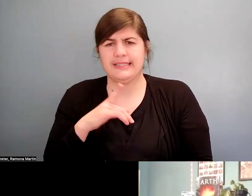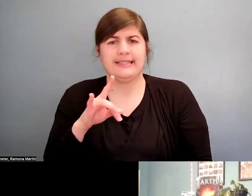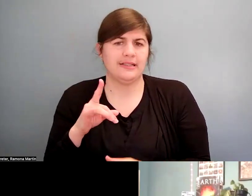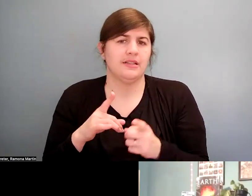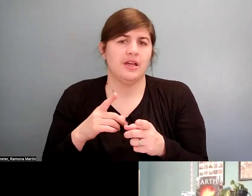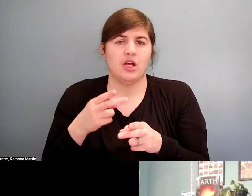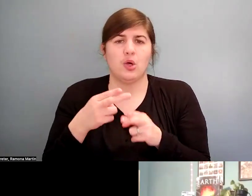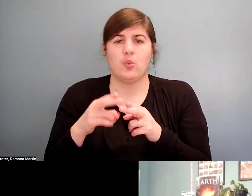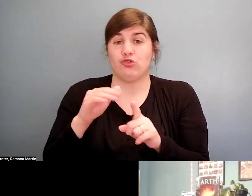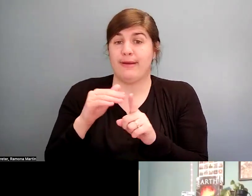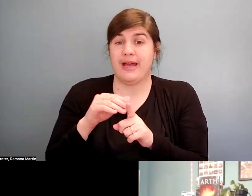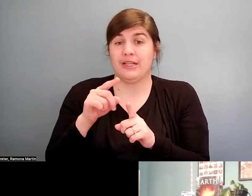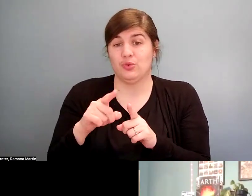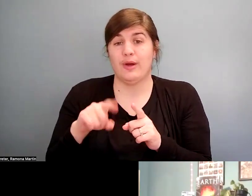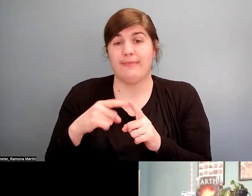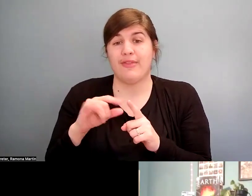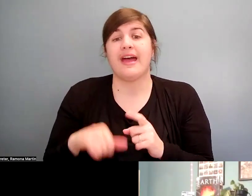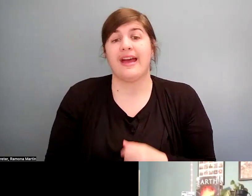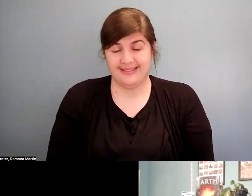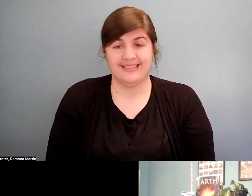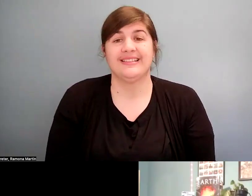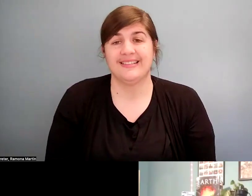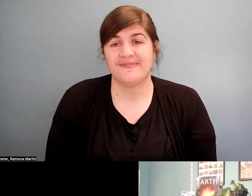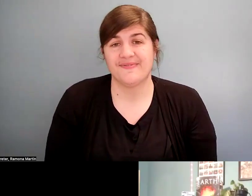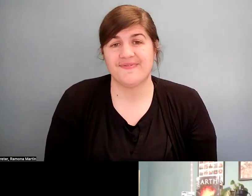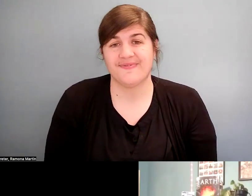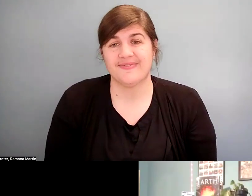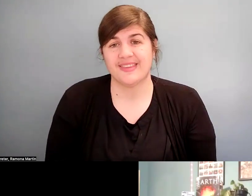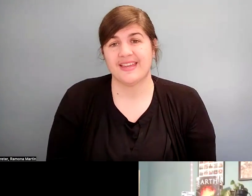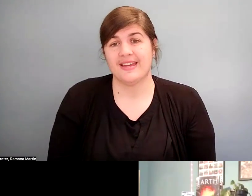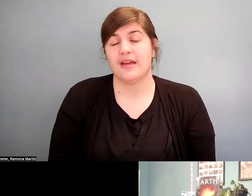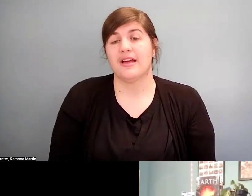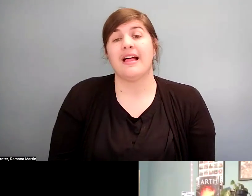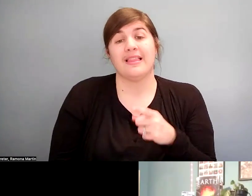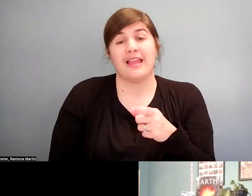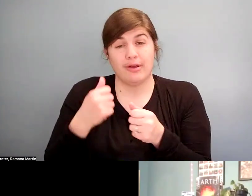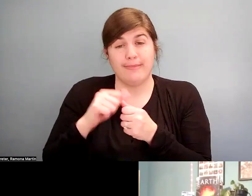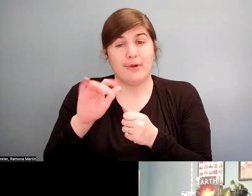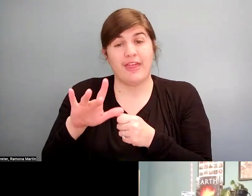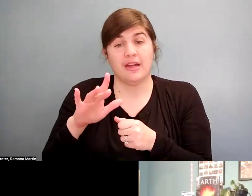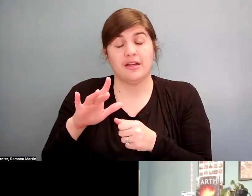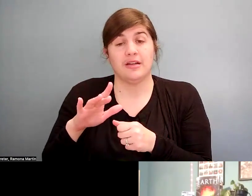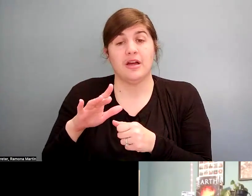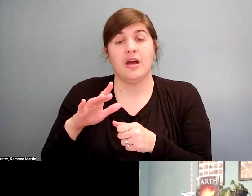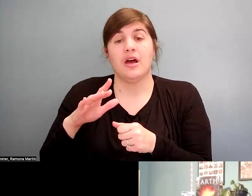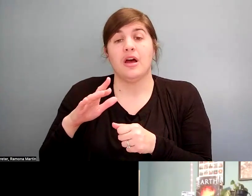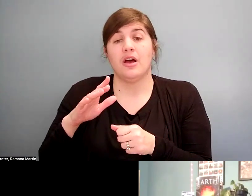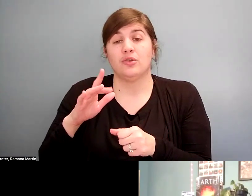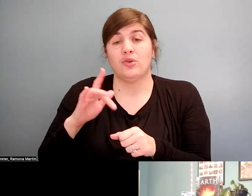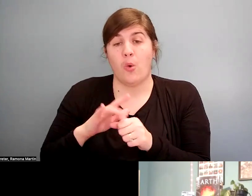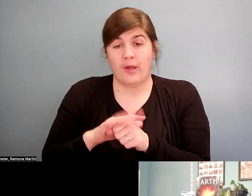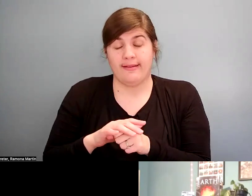quick reminder of Let's that, do like, yeah, the like the the simplest the version. yeah, a bottle of Coca-Cola. Essentially, volcanoes